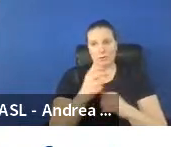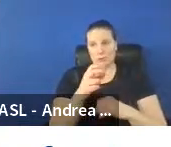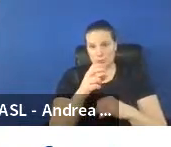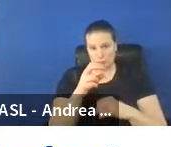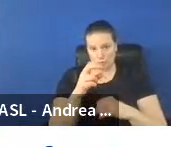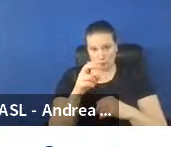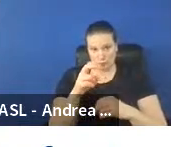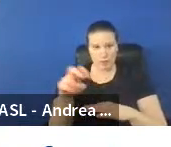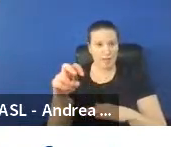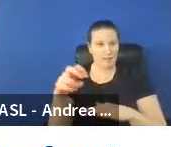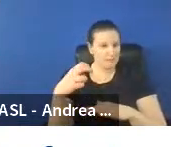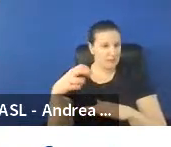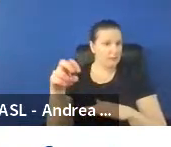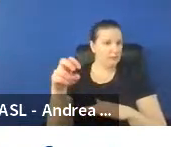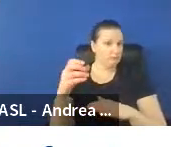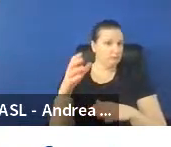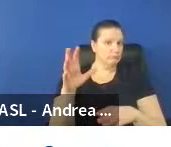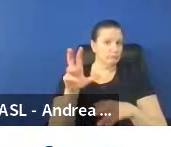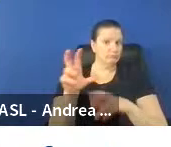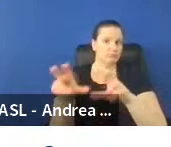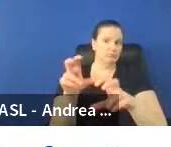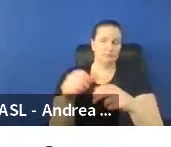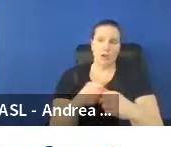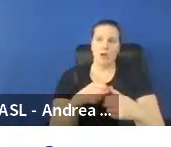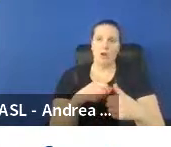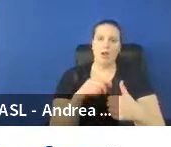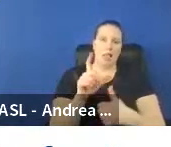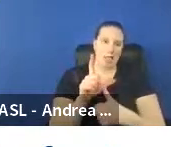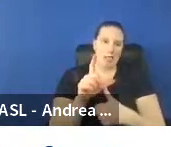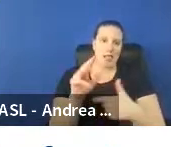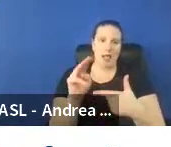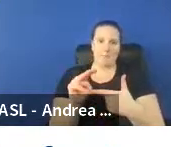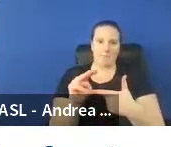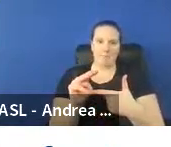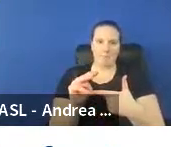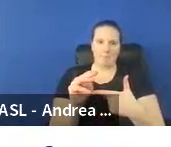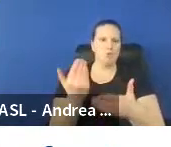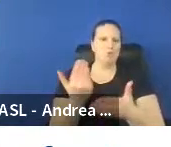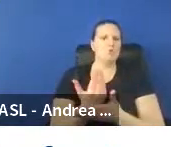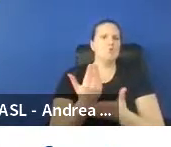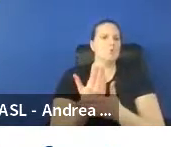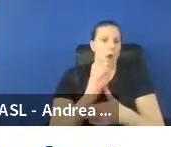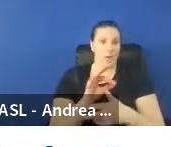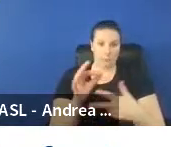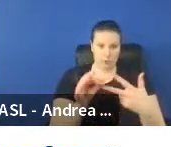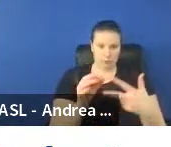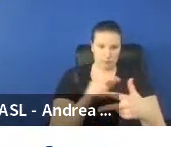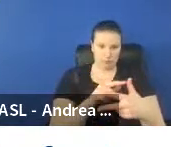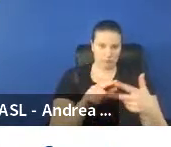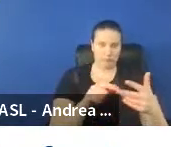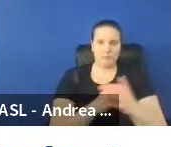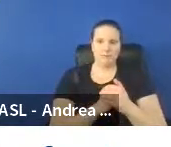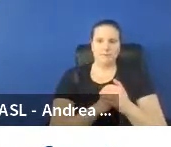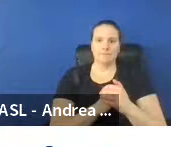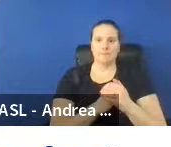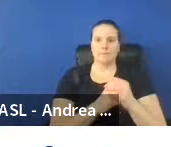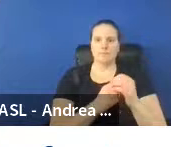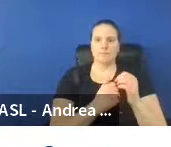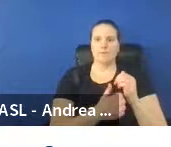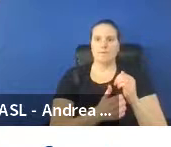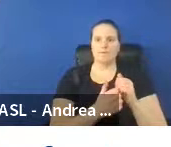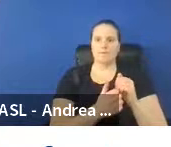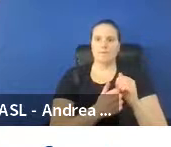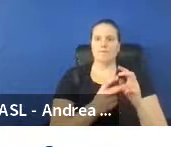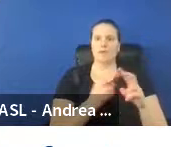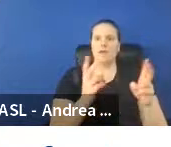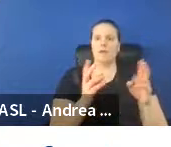really the impetus for those 2 new options, option L and option M. And in addition, and very importantly,